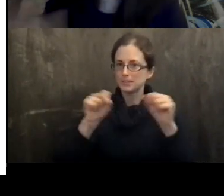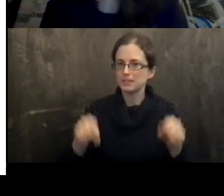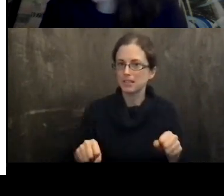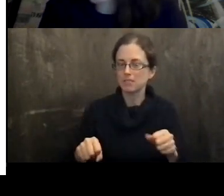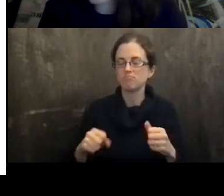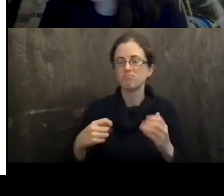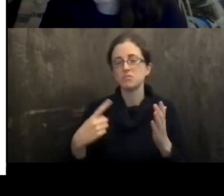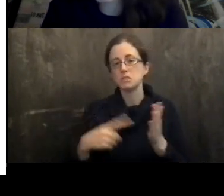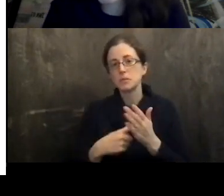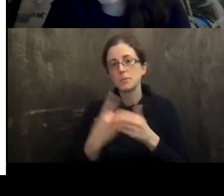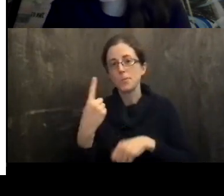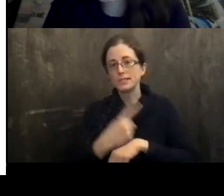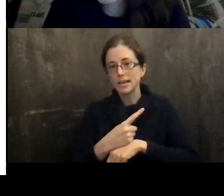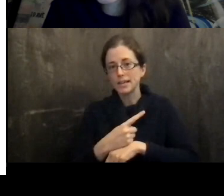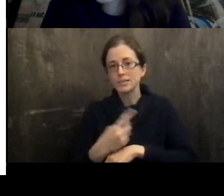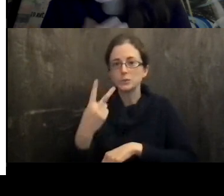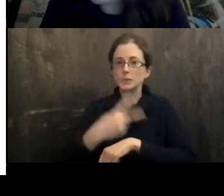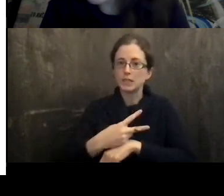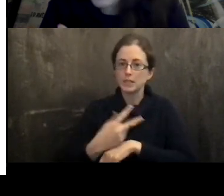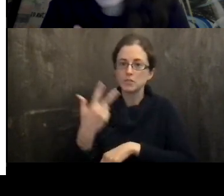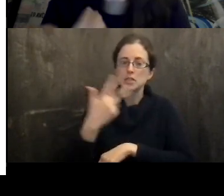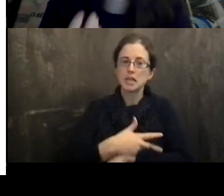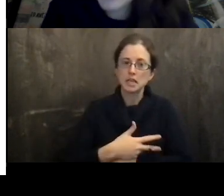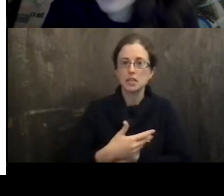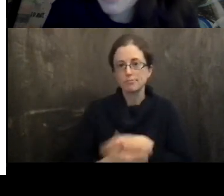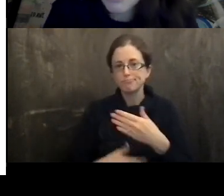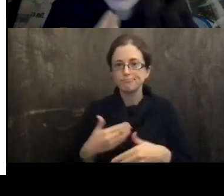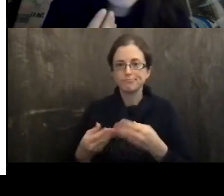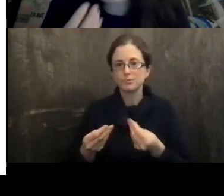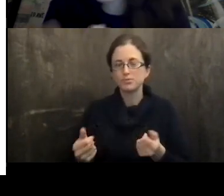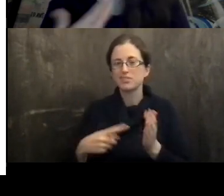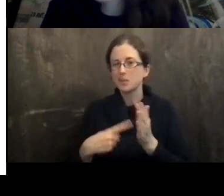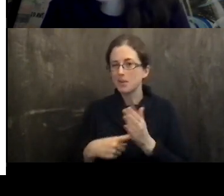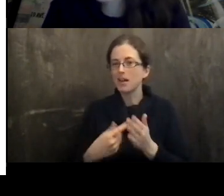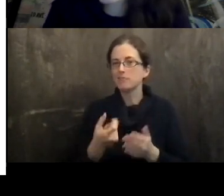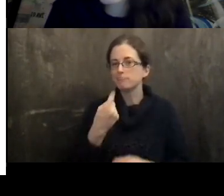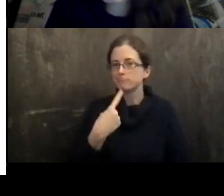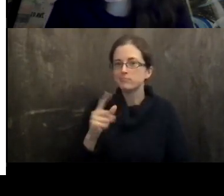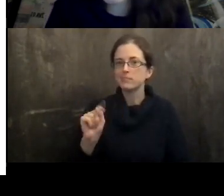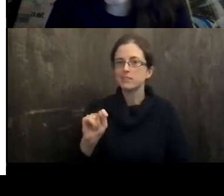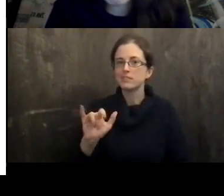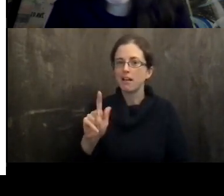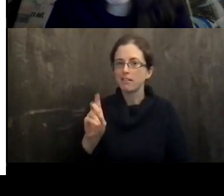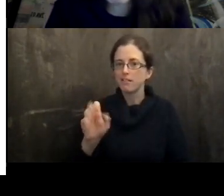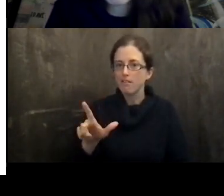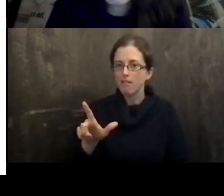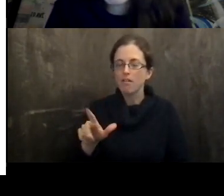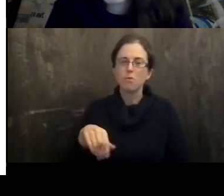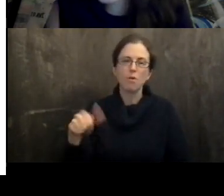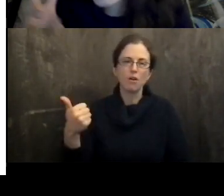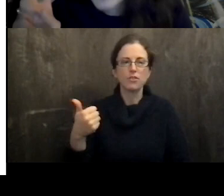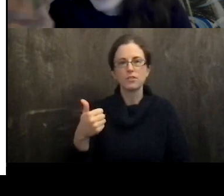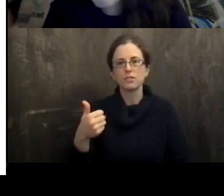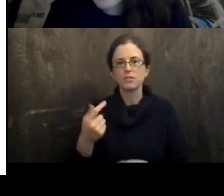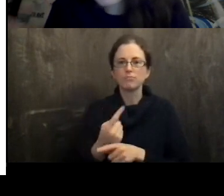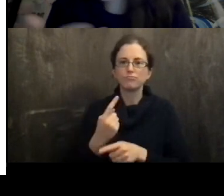and then they go away on their own. Sometimes we take some Tylenol or some other medicine to make us feel more comfortable.